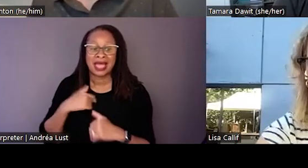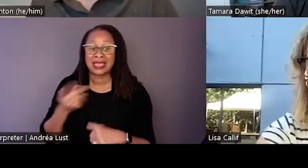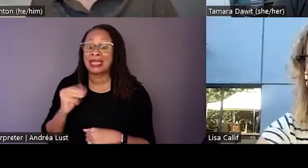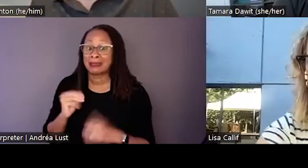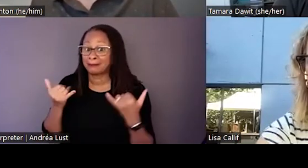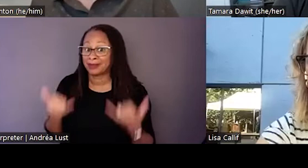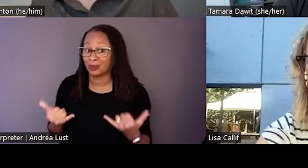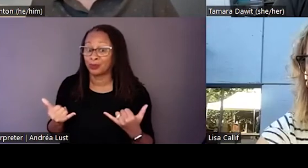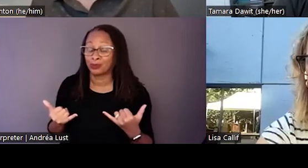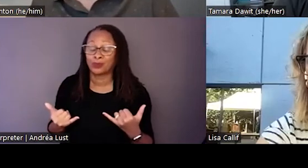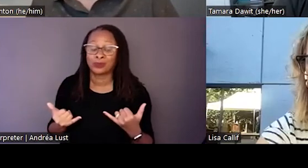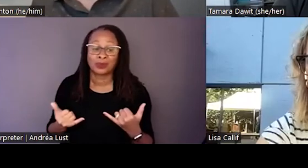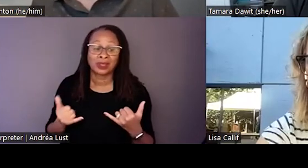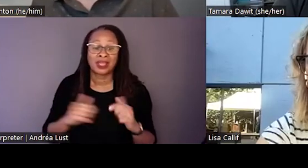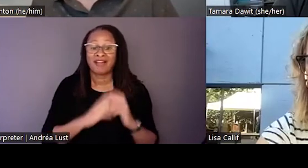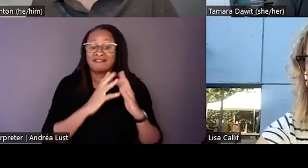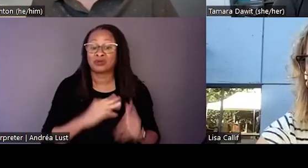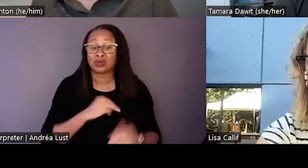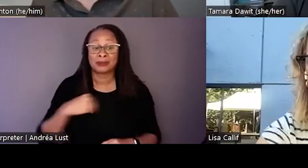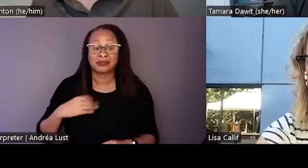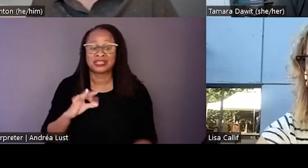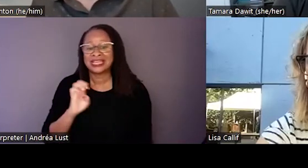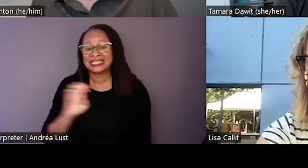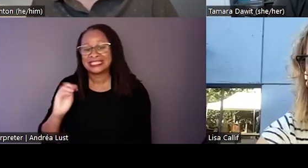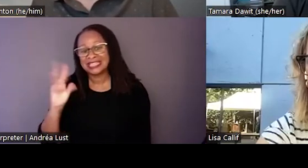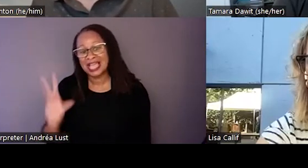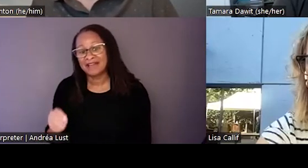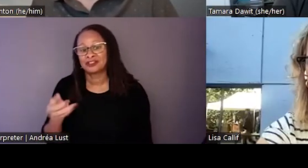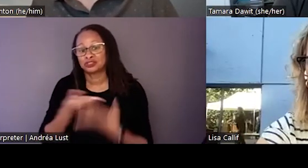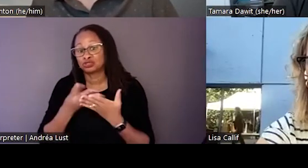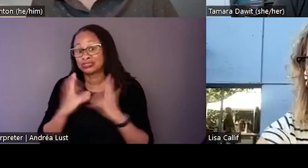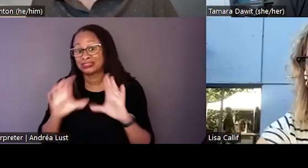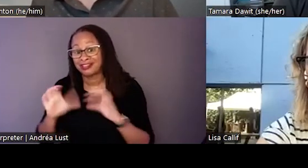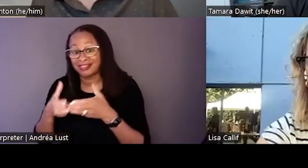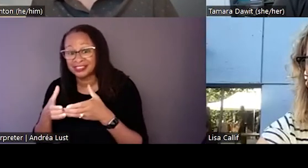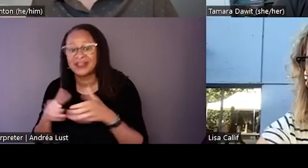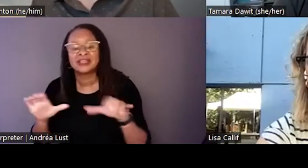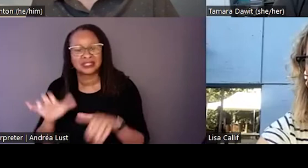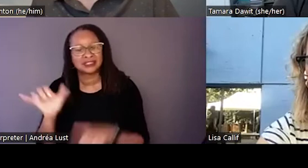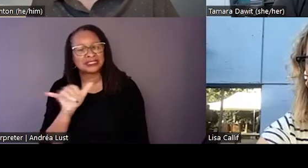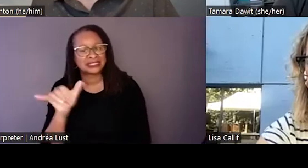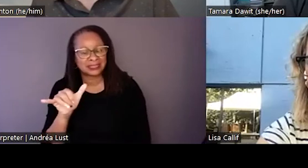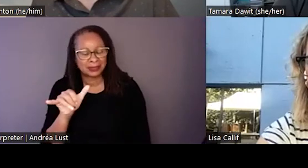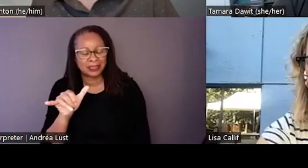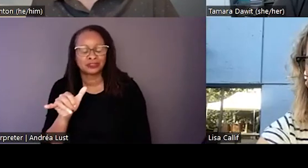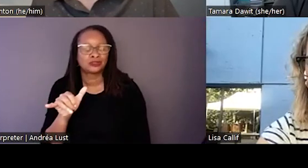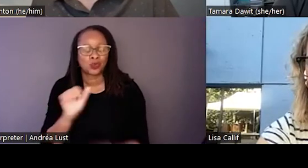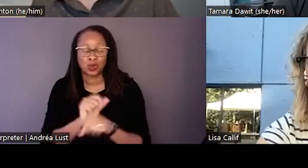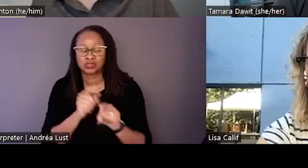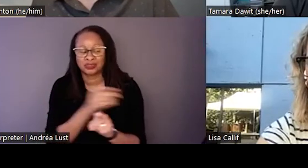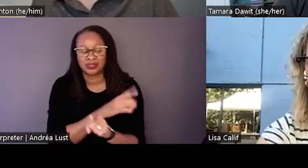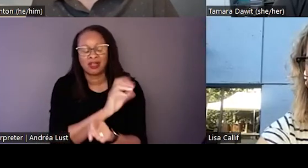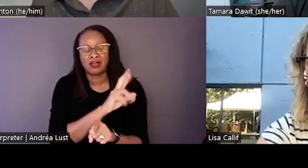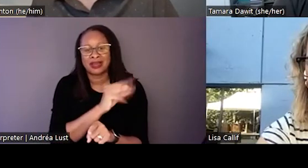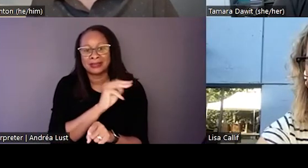however, also a founding member of the East African Screen Collective, which does very similar work to the RAMC, but within